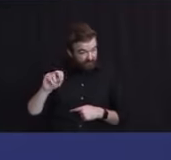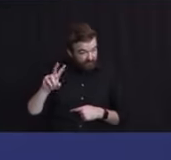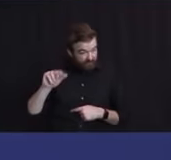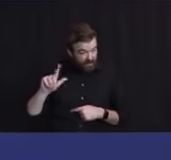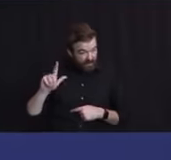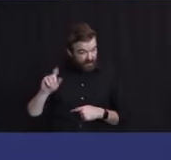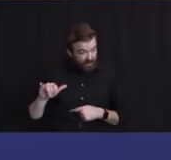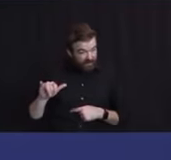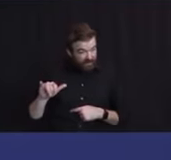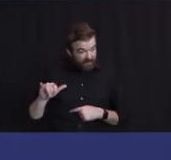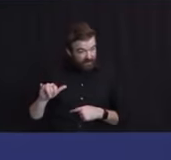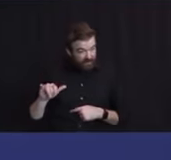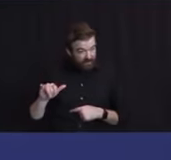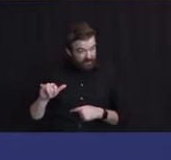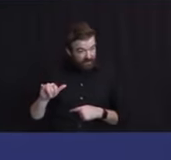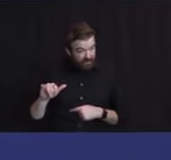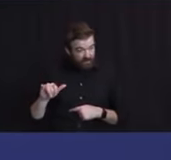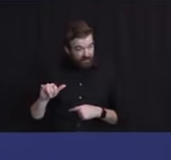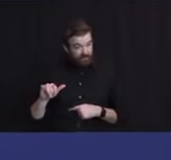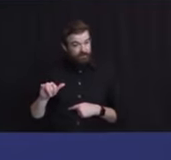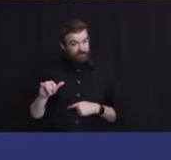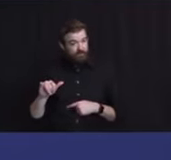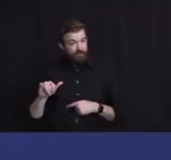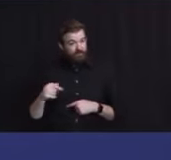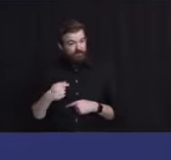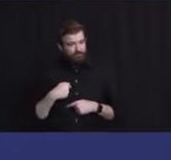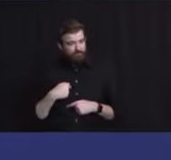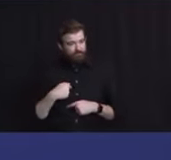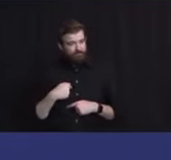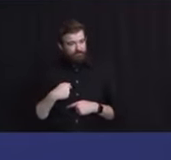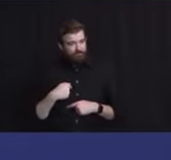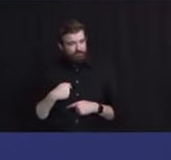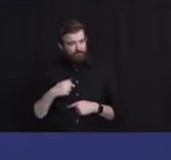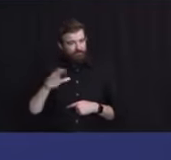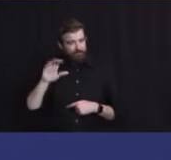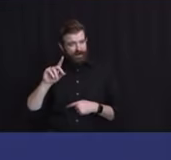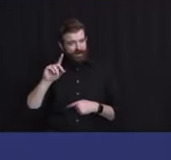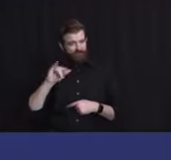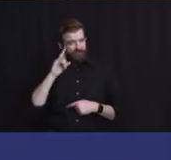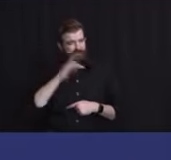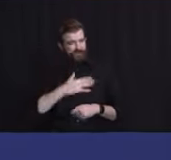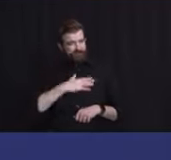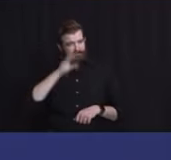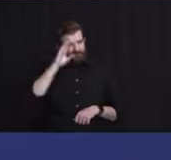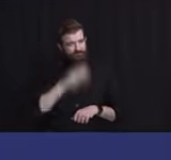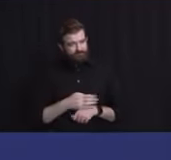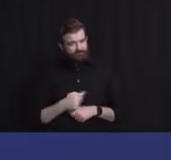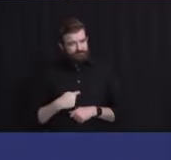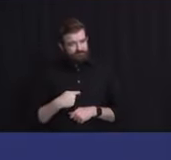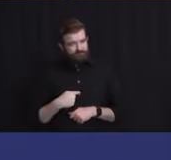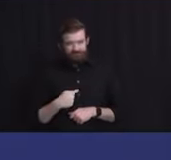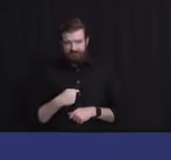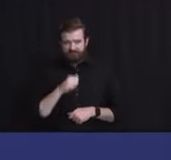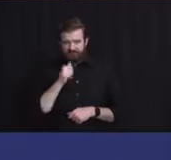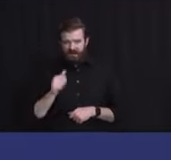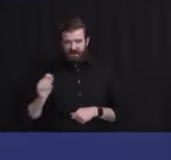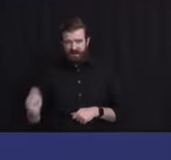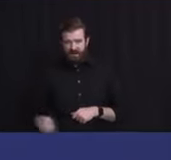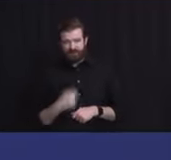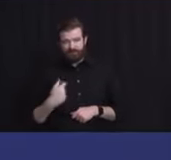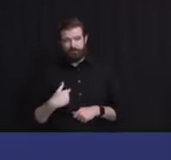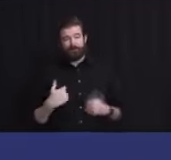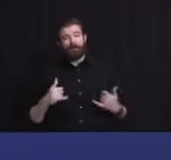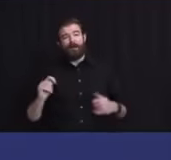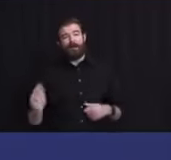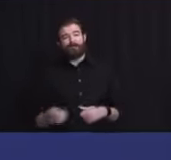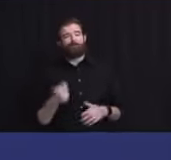for my son and drove a cart for him for a few hours. I'm not a golfer. I play about once every year or two. I've never